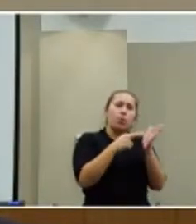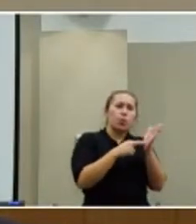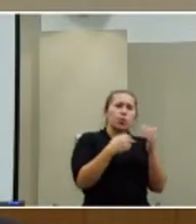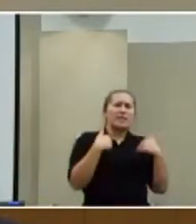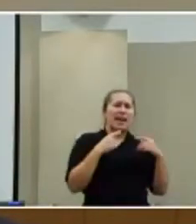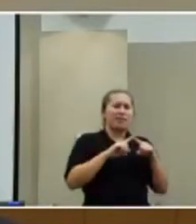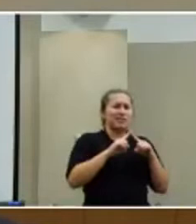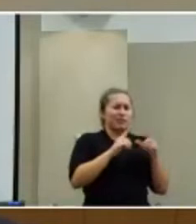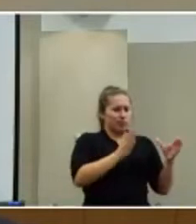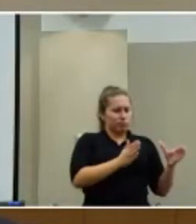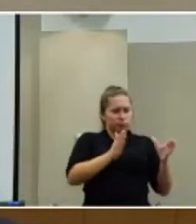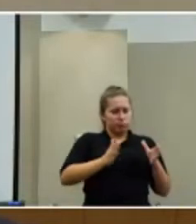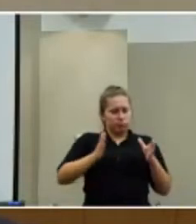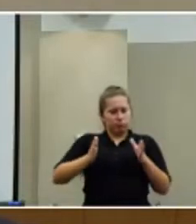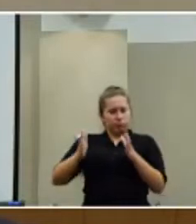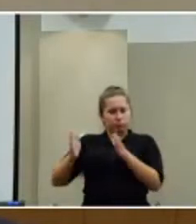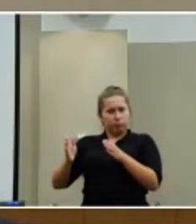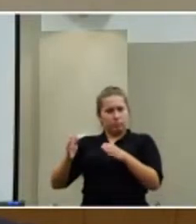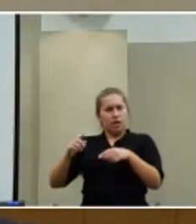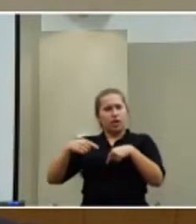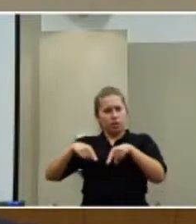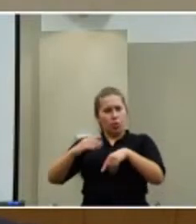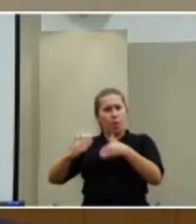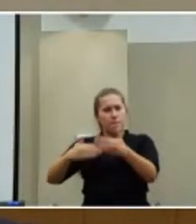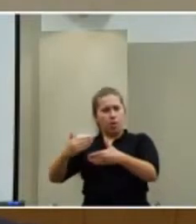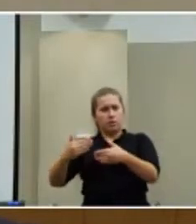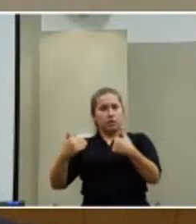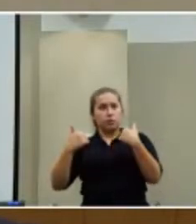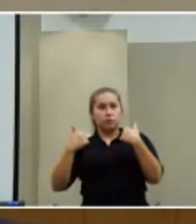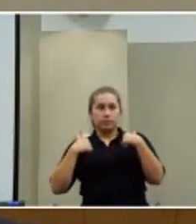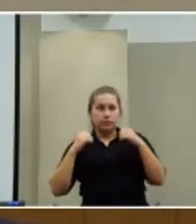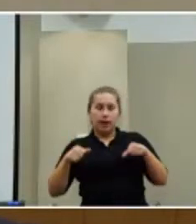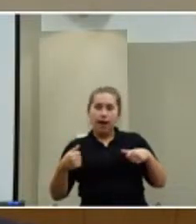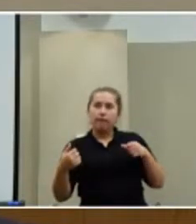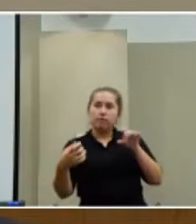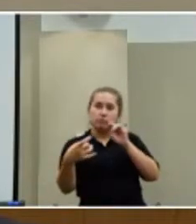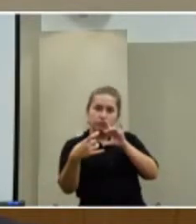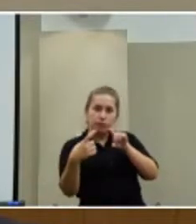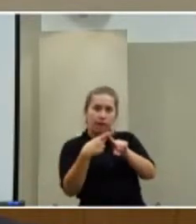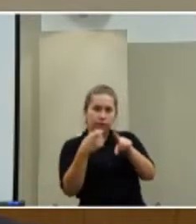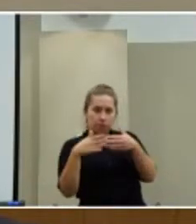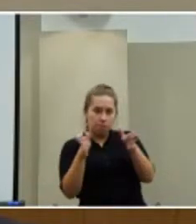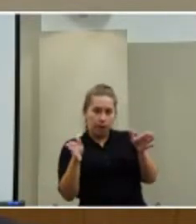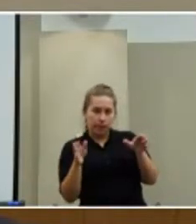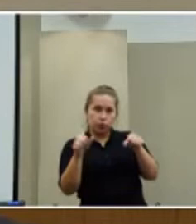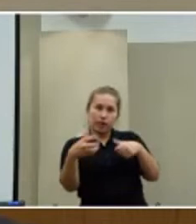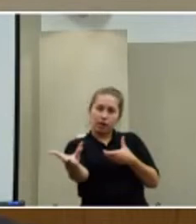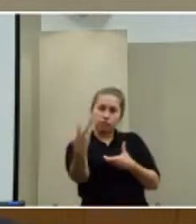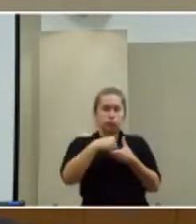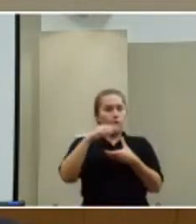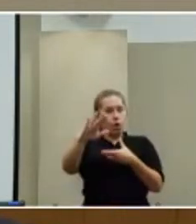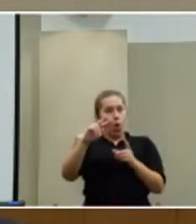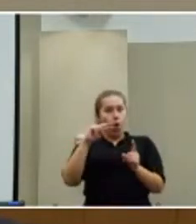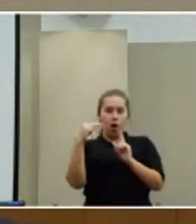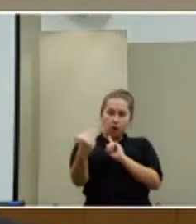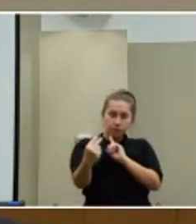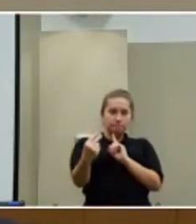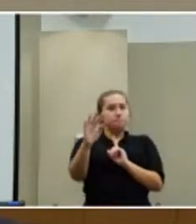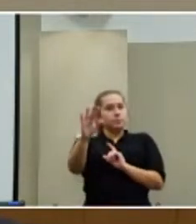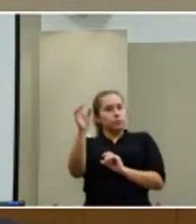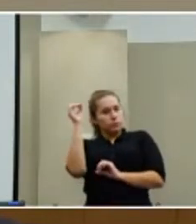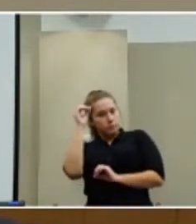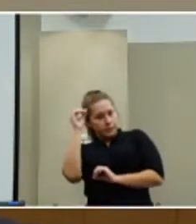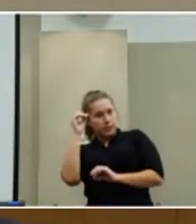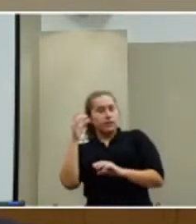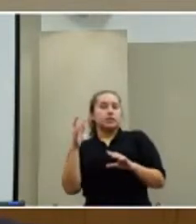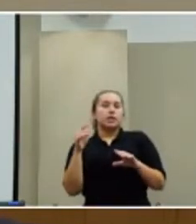our rulemaking process where public can weigh in so that we can take into consideration those important information